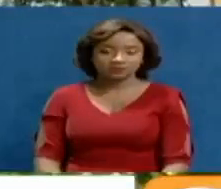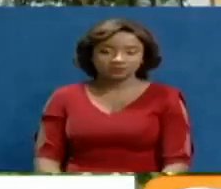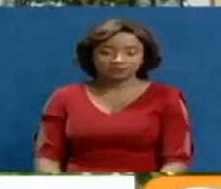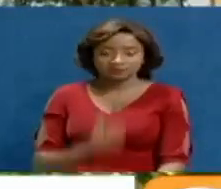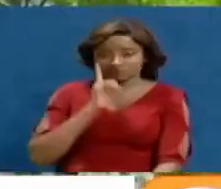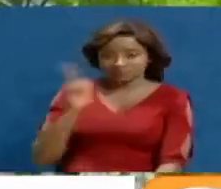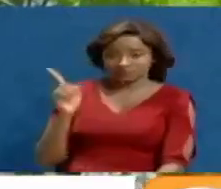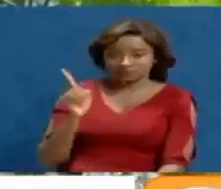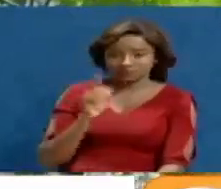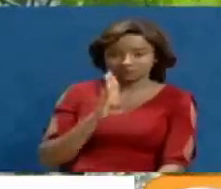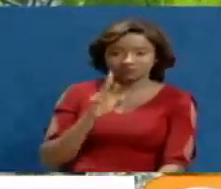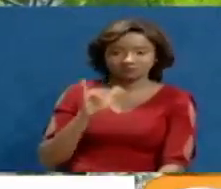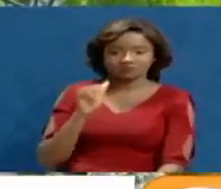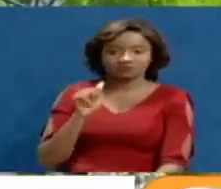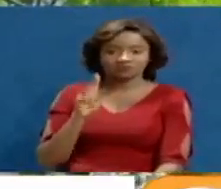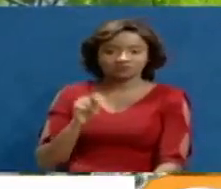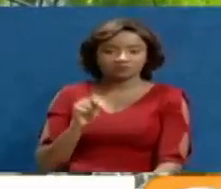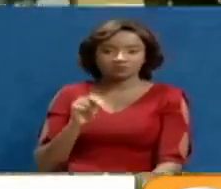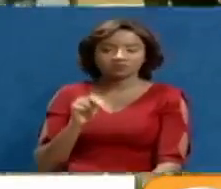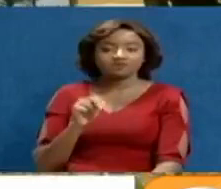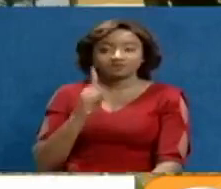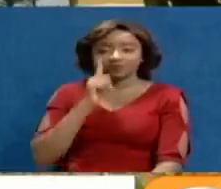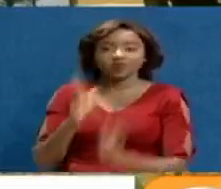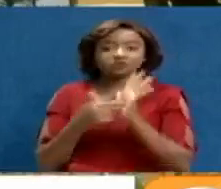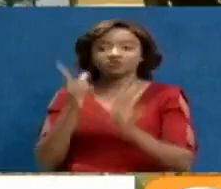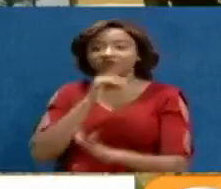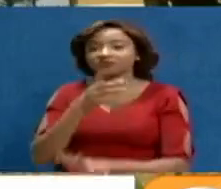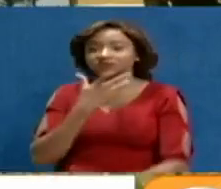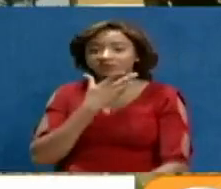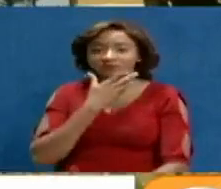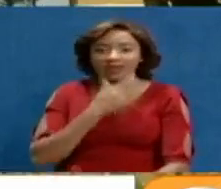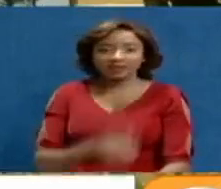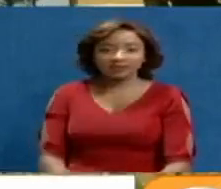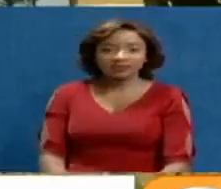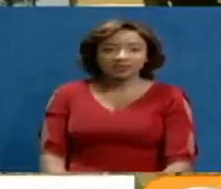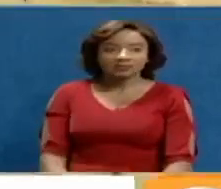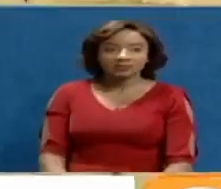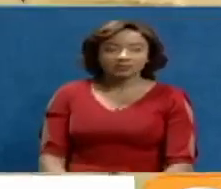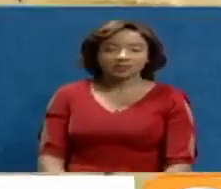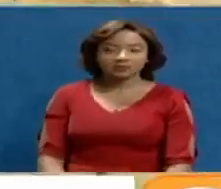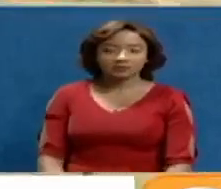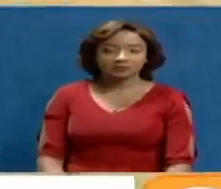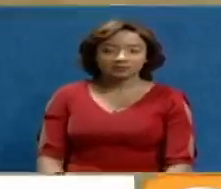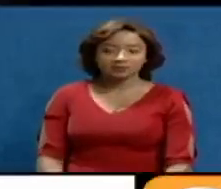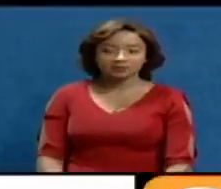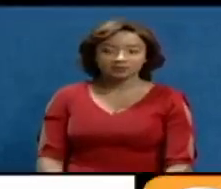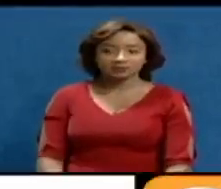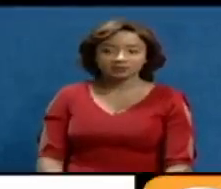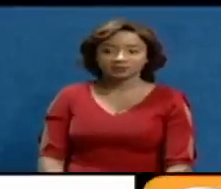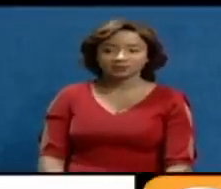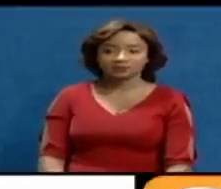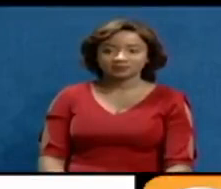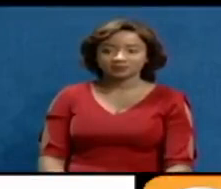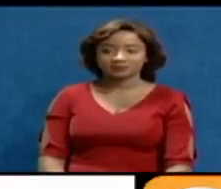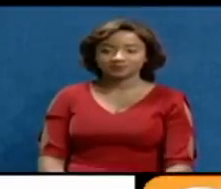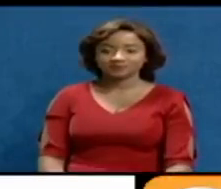Brian Oyugi, third-born son of James Oyugi, shows us his father's tombstone that is yet to be laid on his grave. The events of the